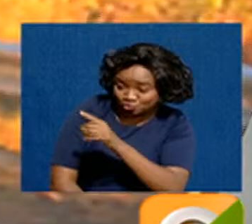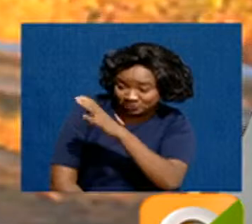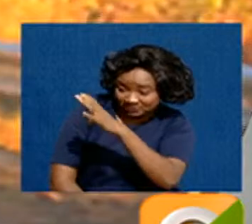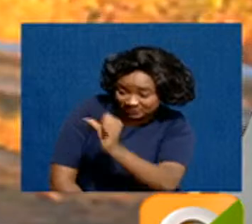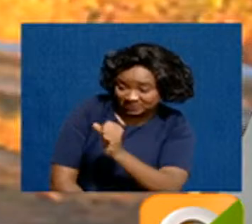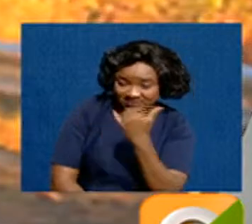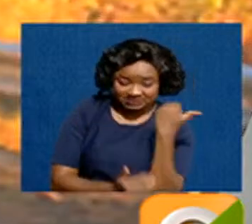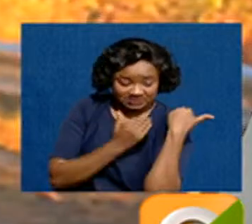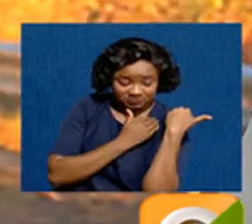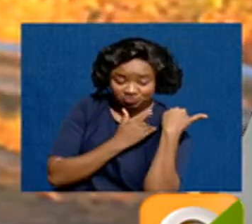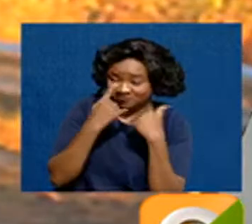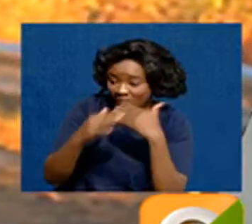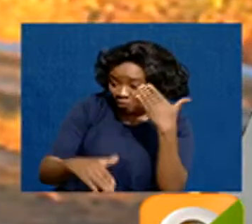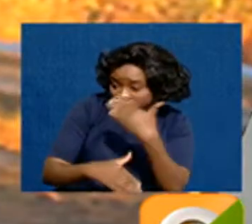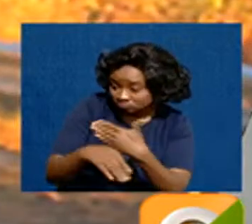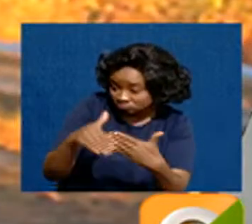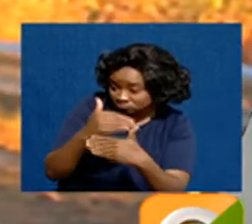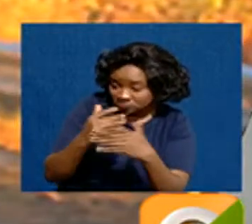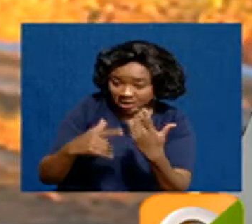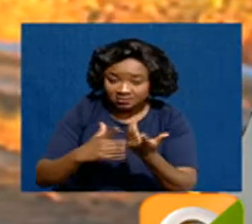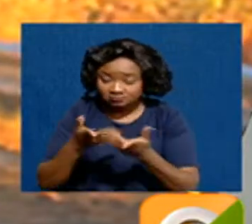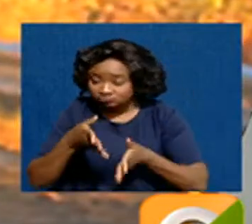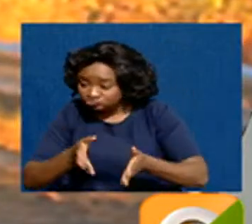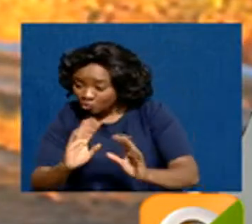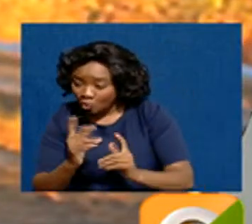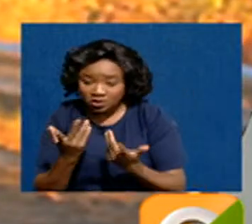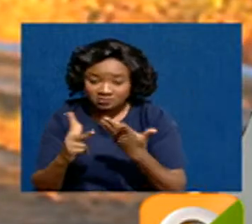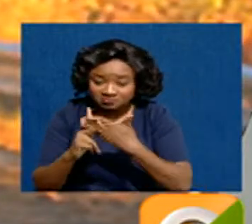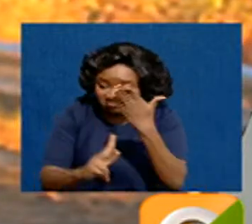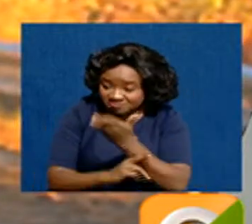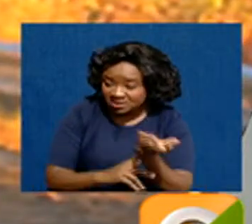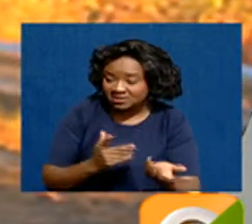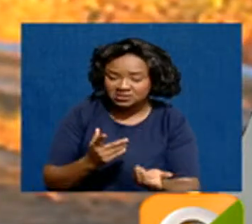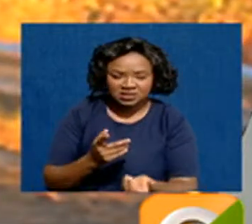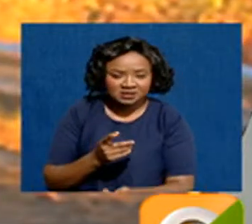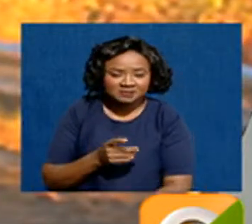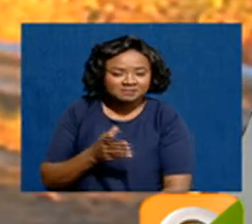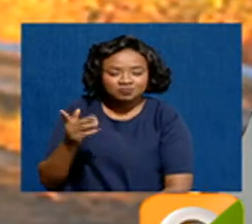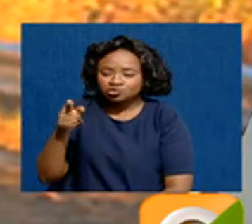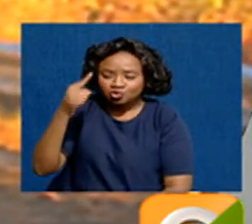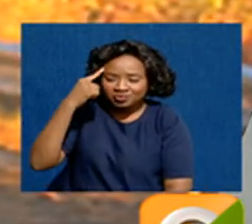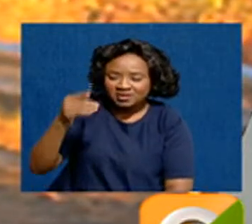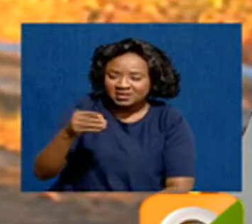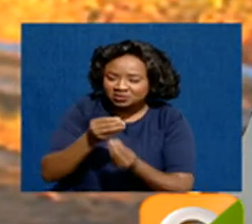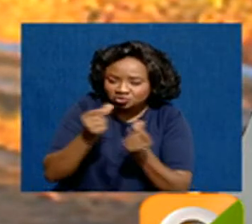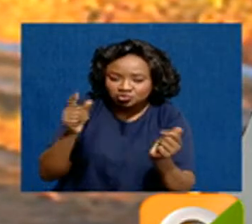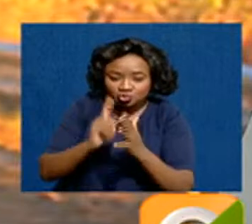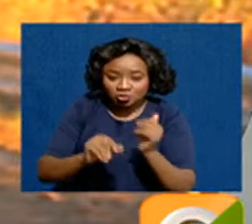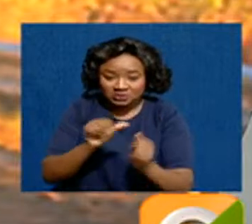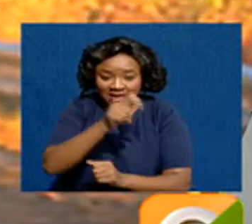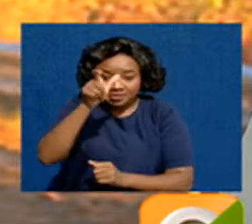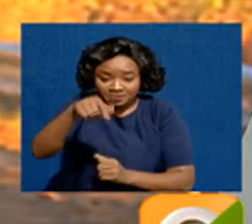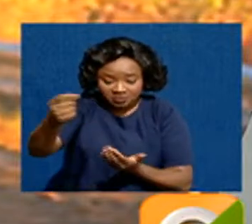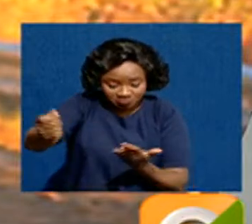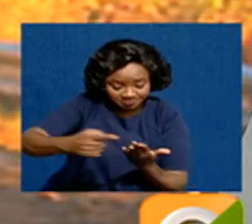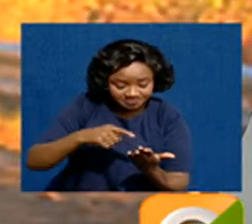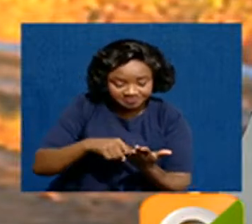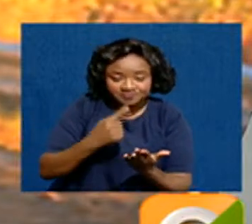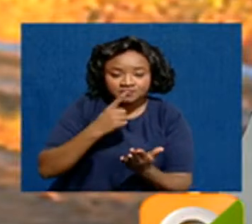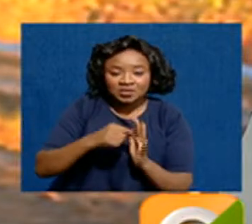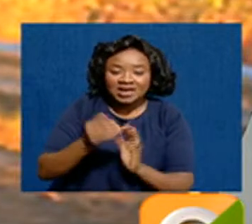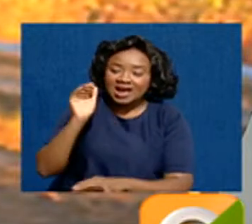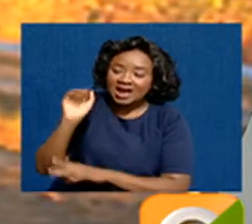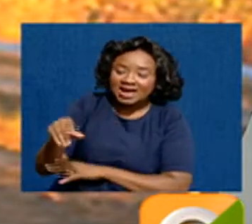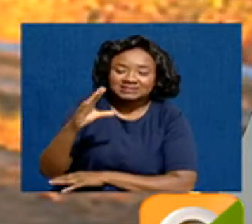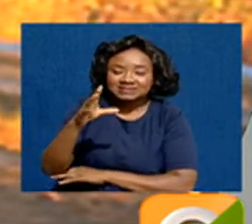infrastructure, is saying, you know, well, so what solutions then exist? And one resident of Garissa is asking, kindly ask CS Murkomen why he